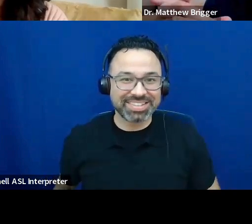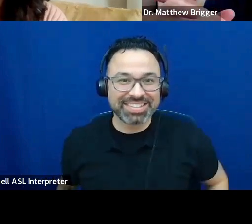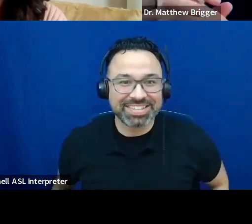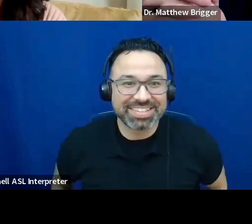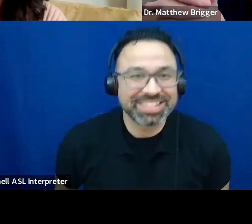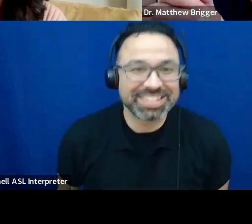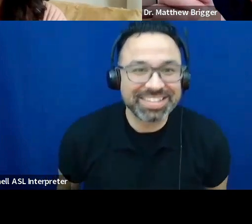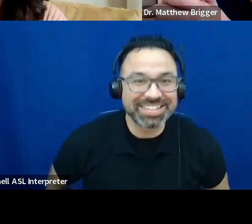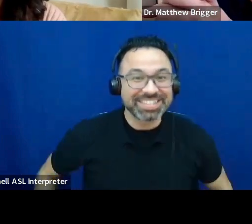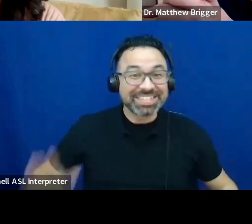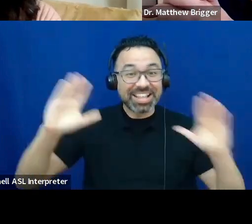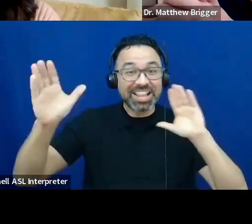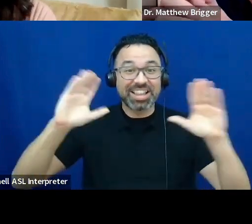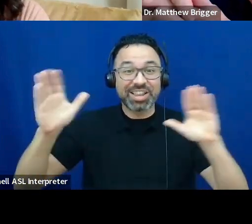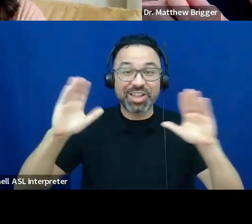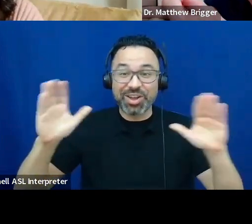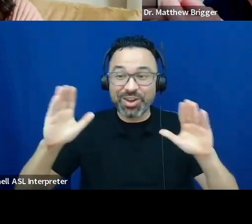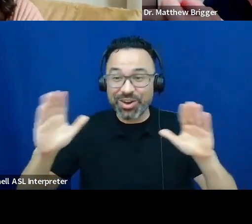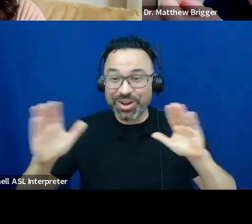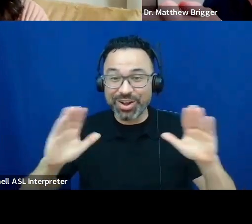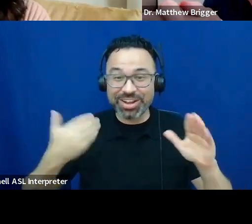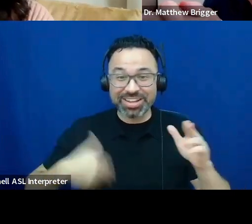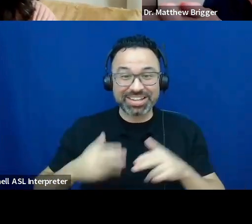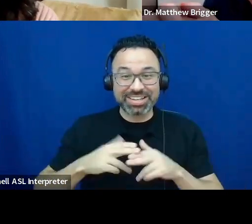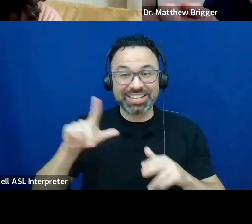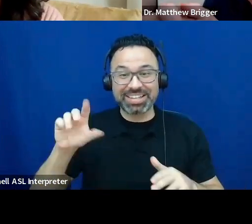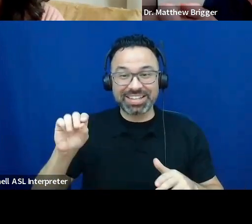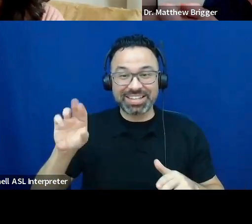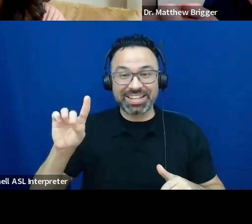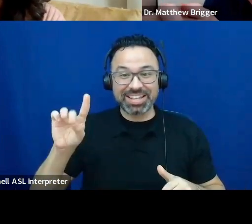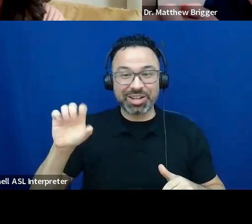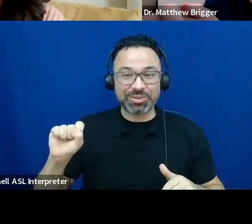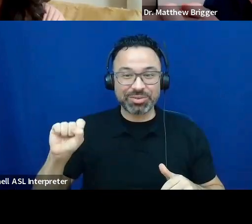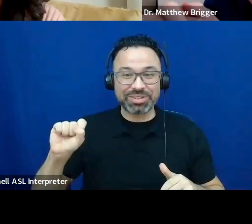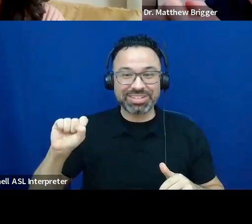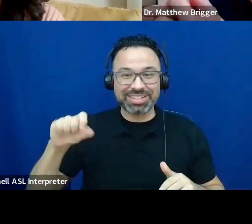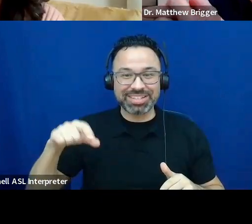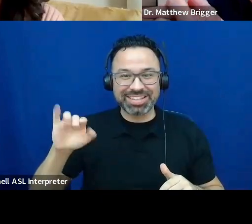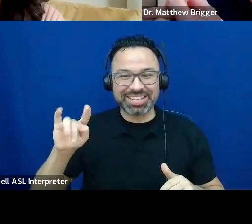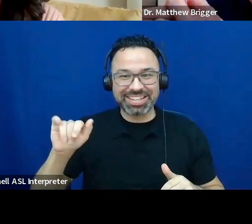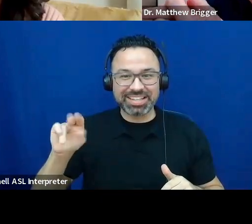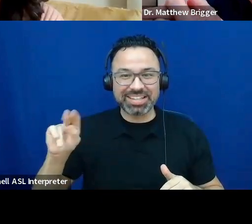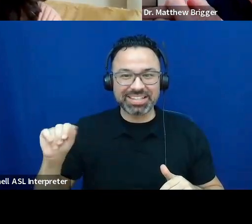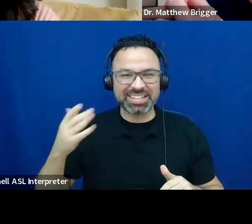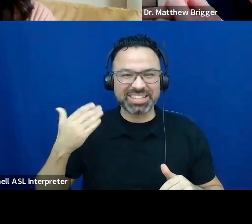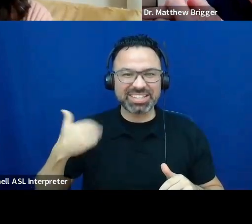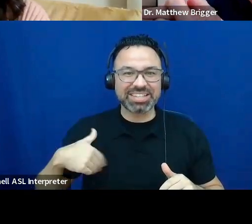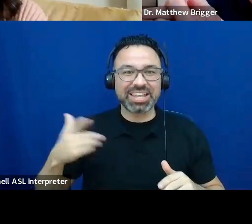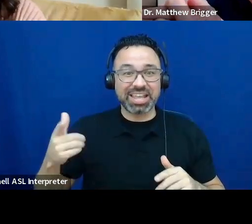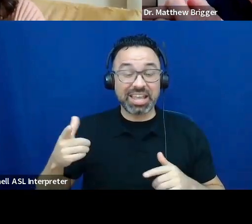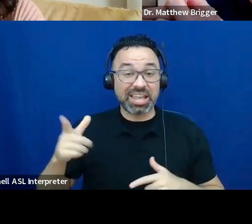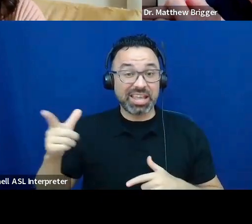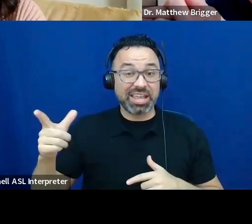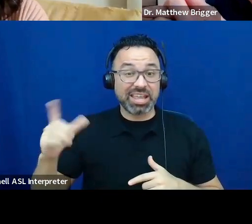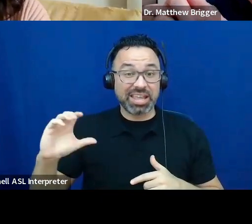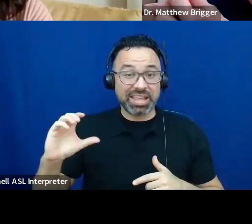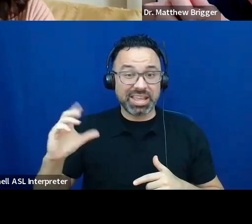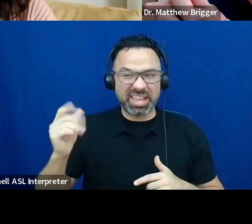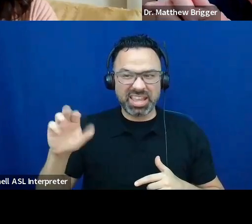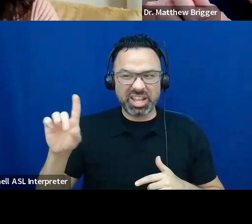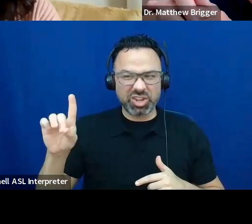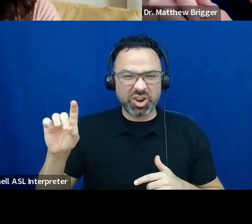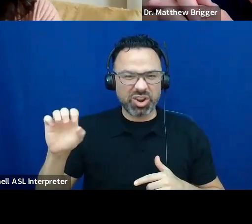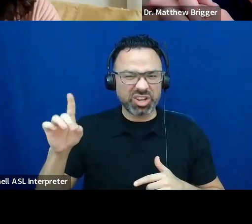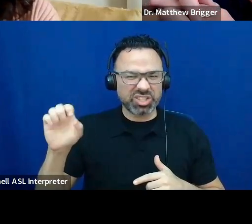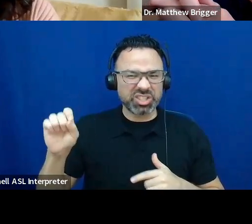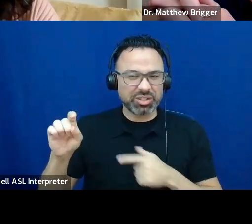Hello, everybody. My name is Lourdes Quintana, and I am the Charge Syndrome Foundation's